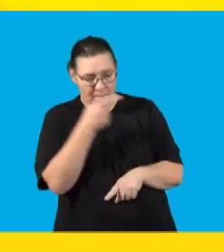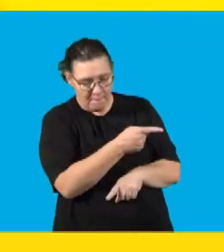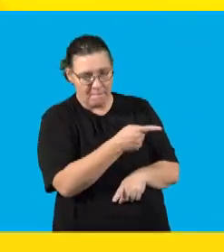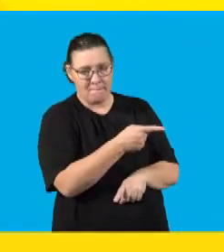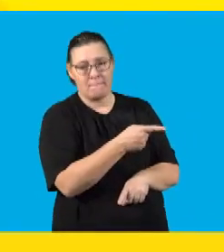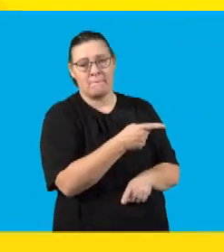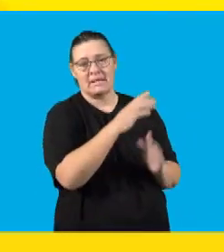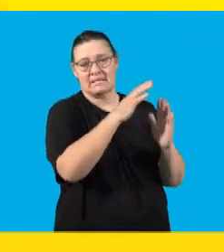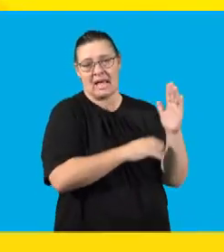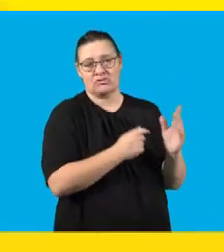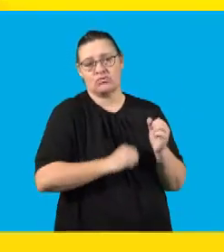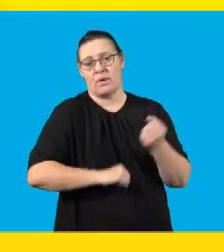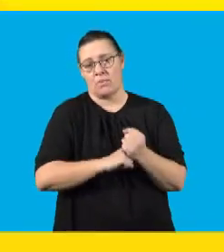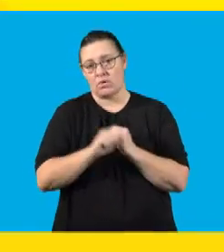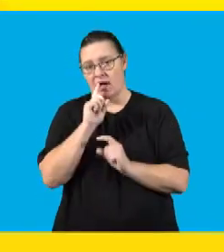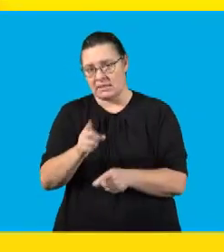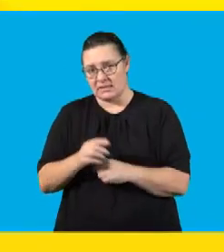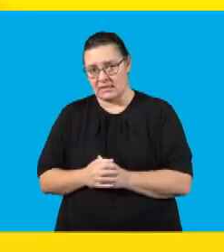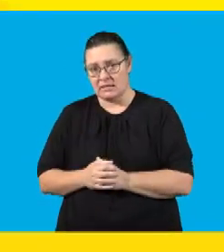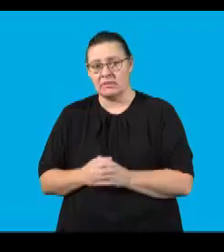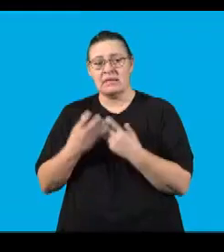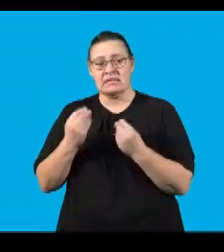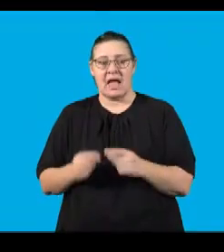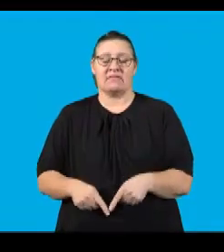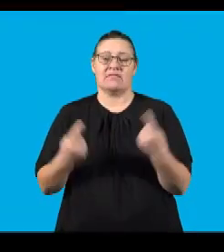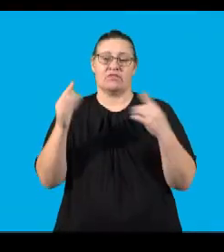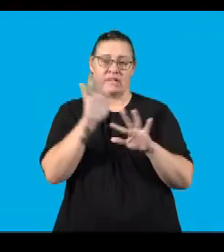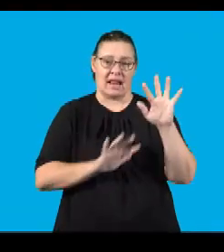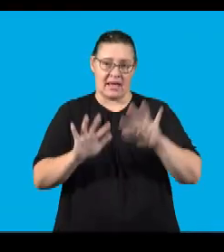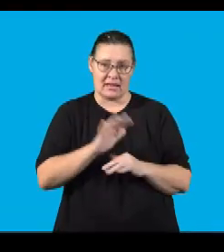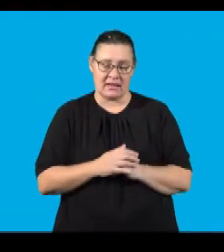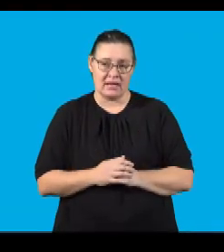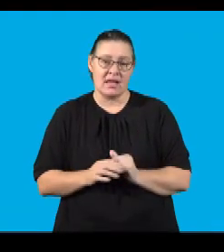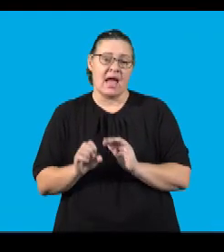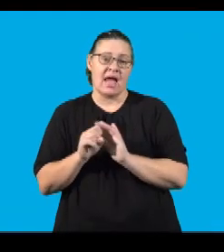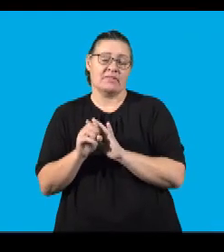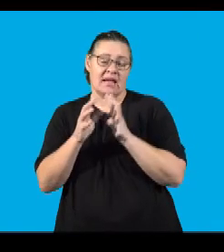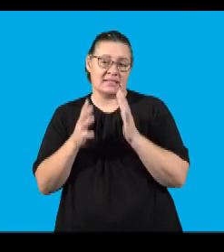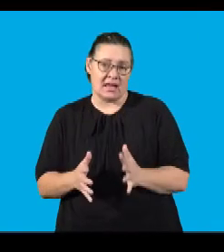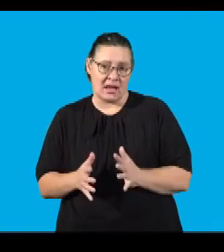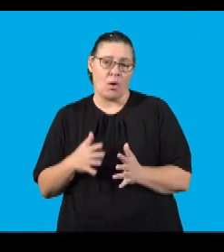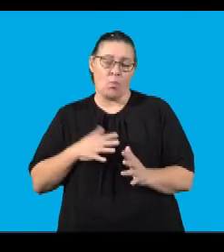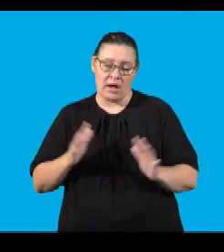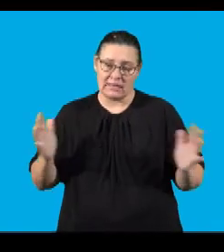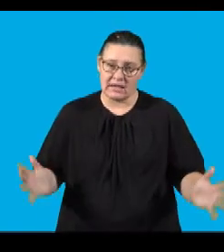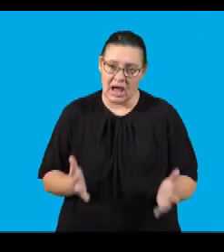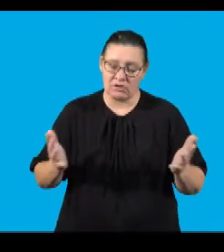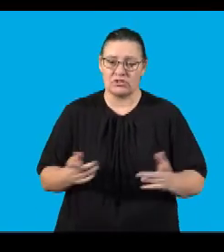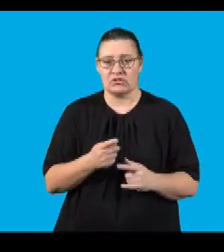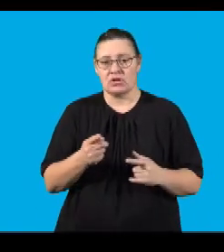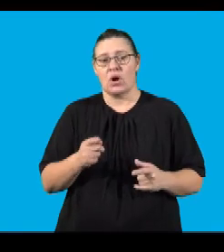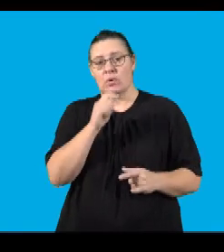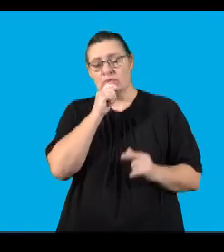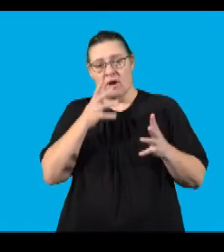evidence from the text to support your answer. You'll see I have in different colors. The advertiser wants to encourage